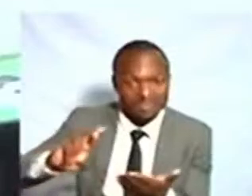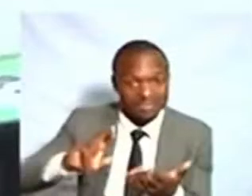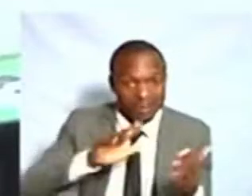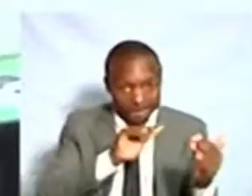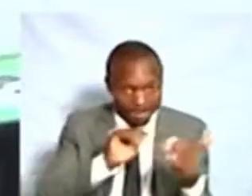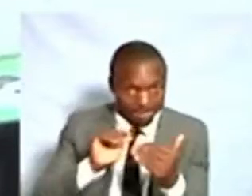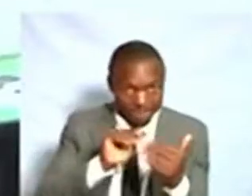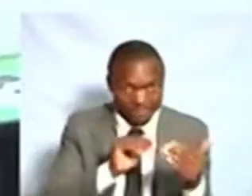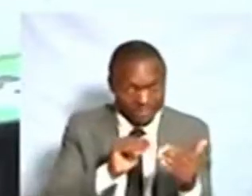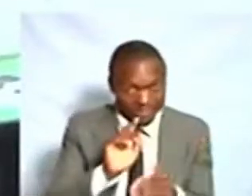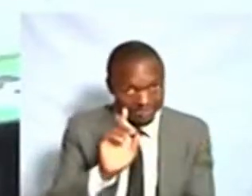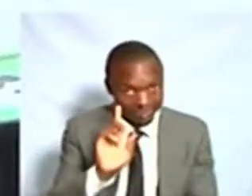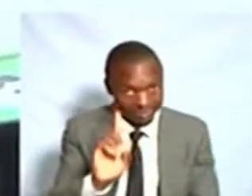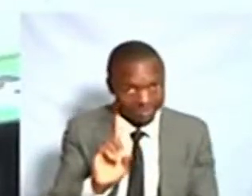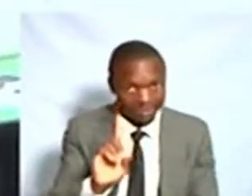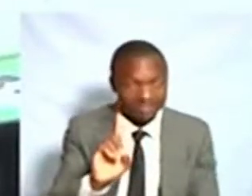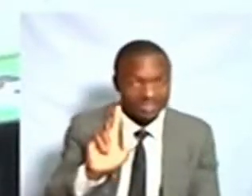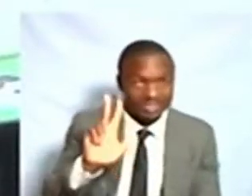the number